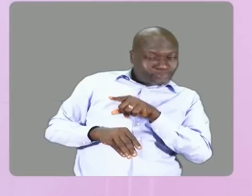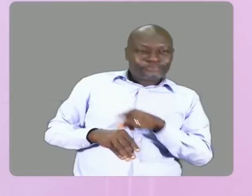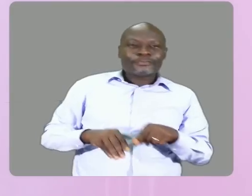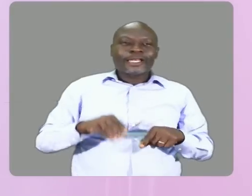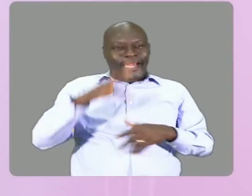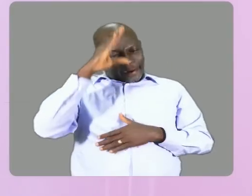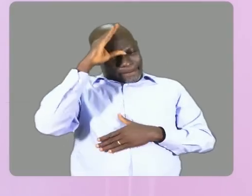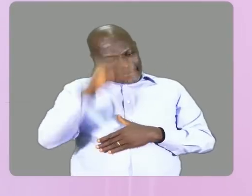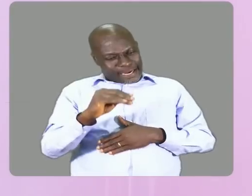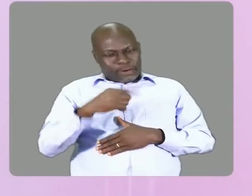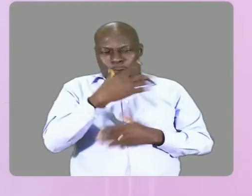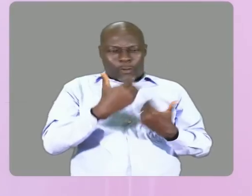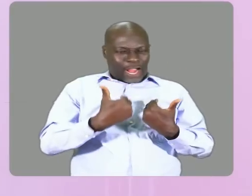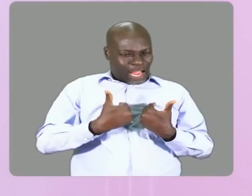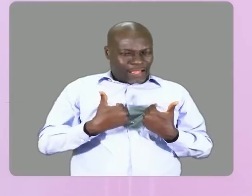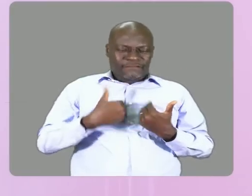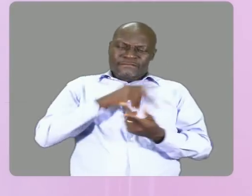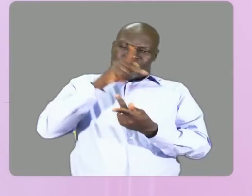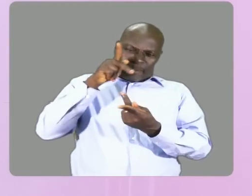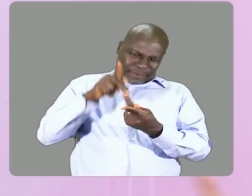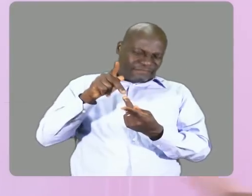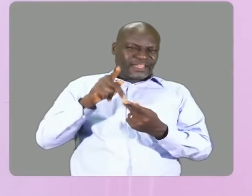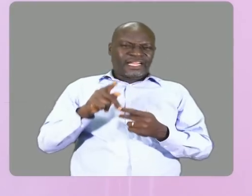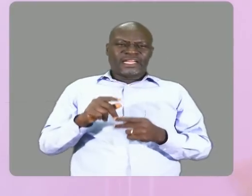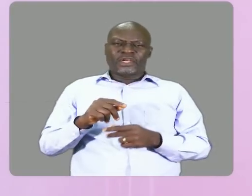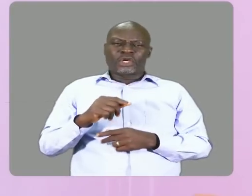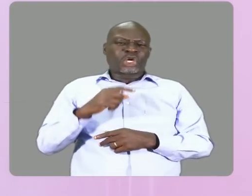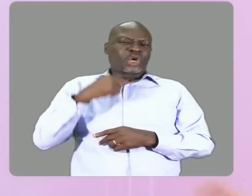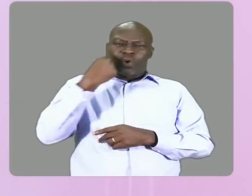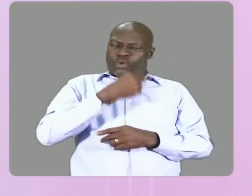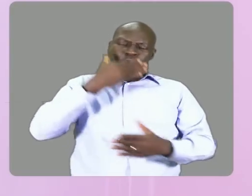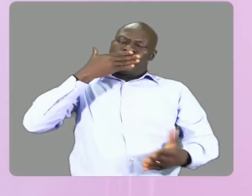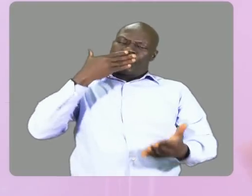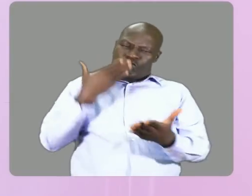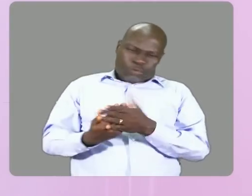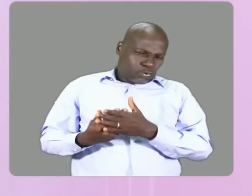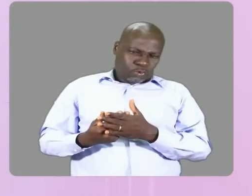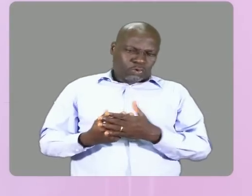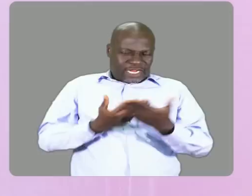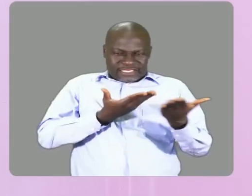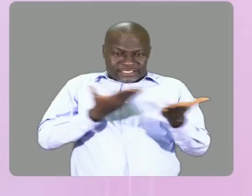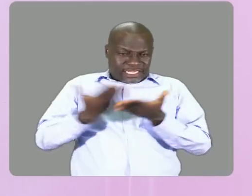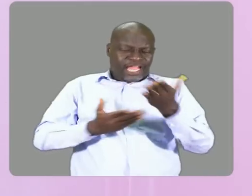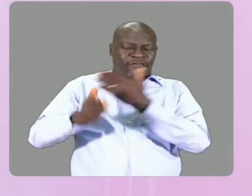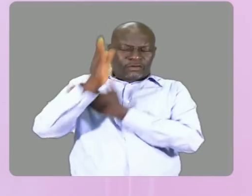Obema a okura ni mudie mu. Na obi ante se ono ewo asase no so